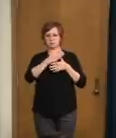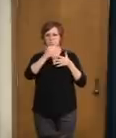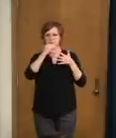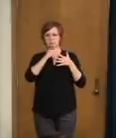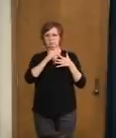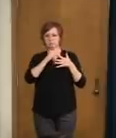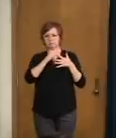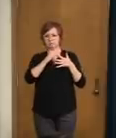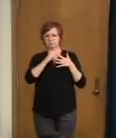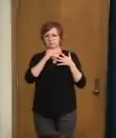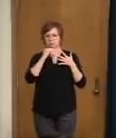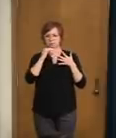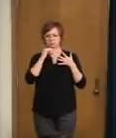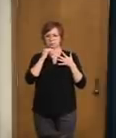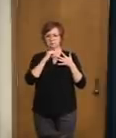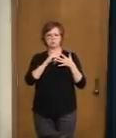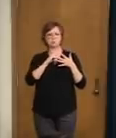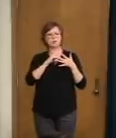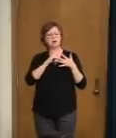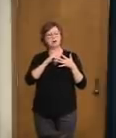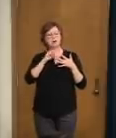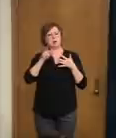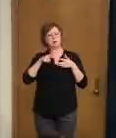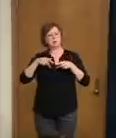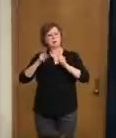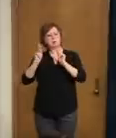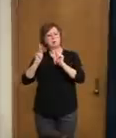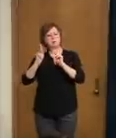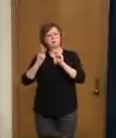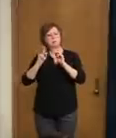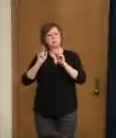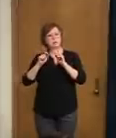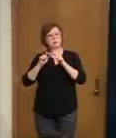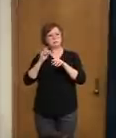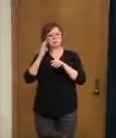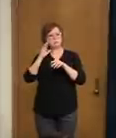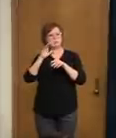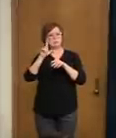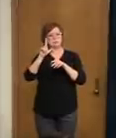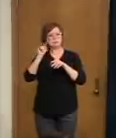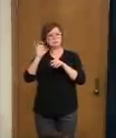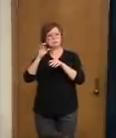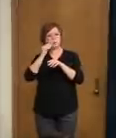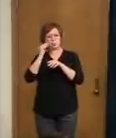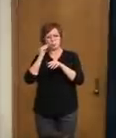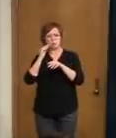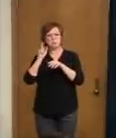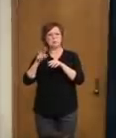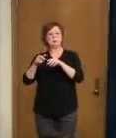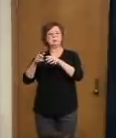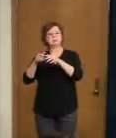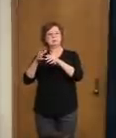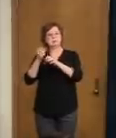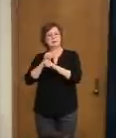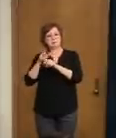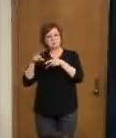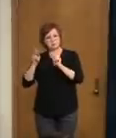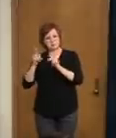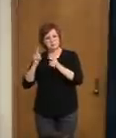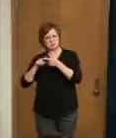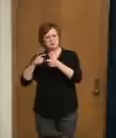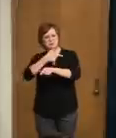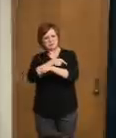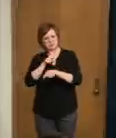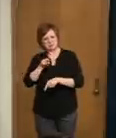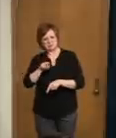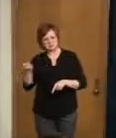the consent process in long-term care environments and personal care homes is time intensive. Also, high volume booking